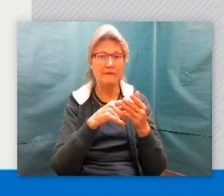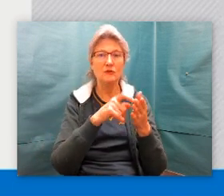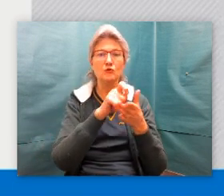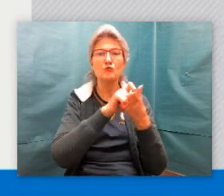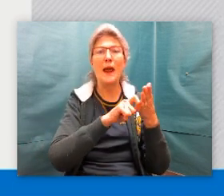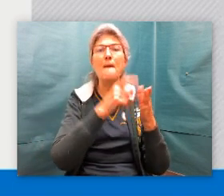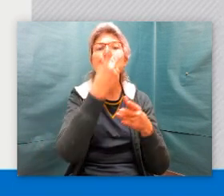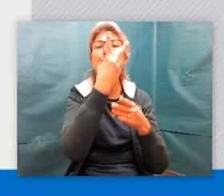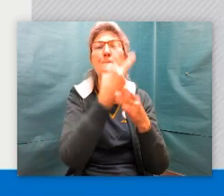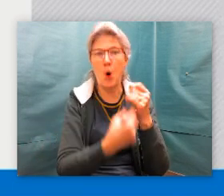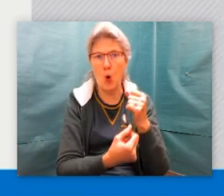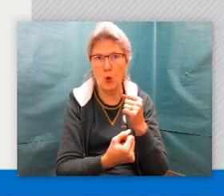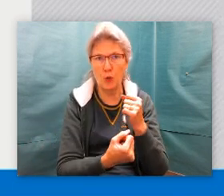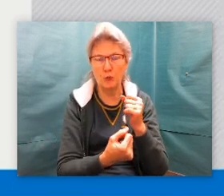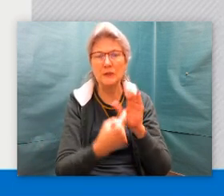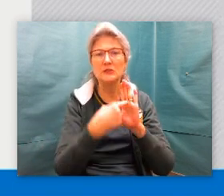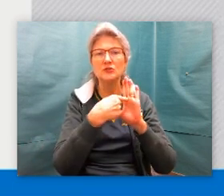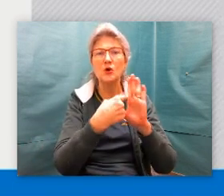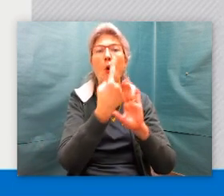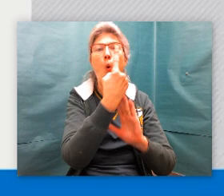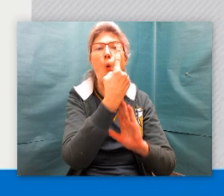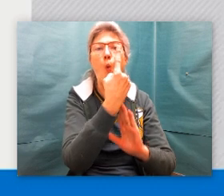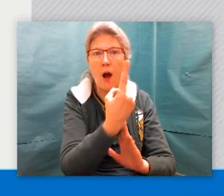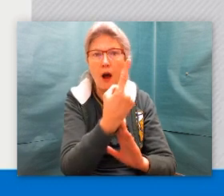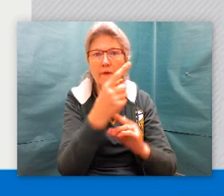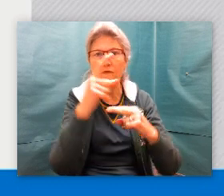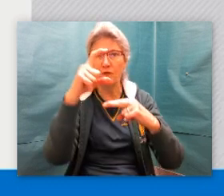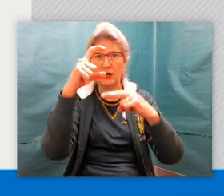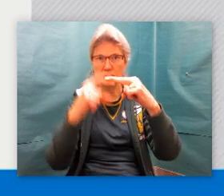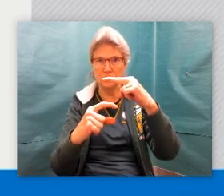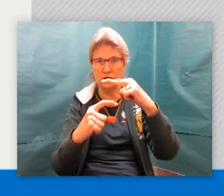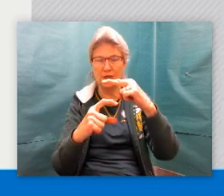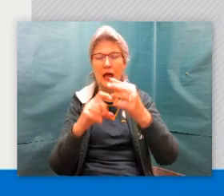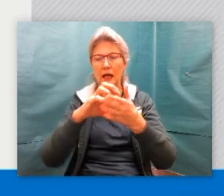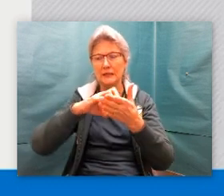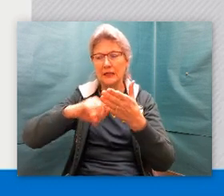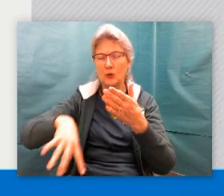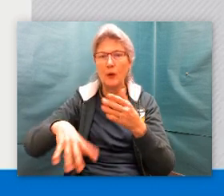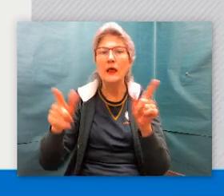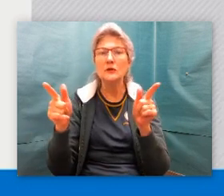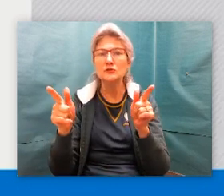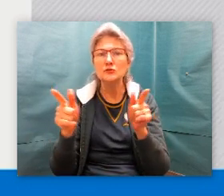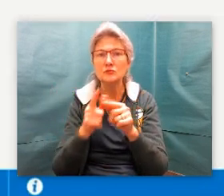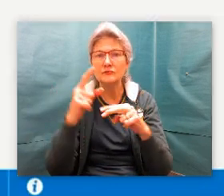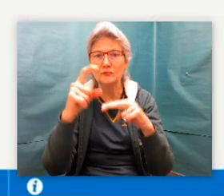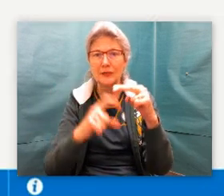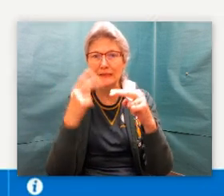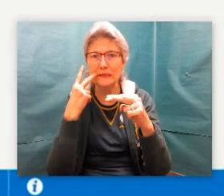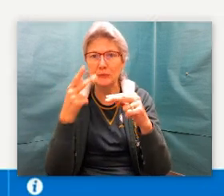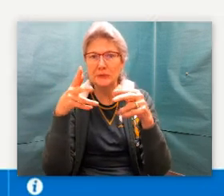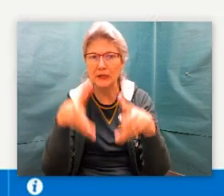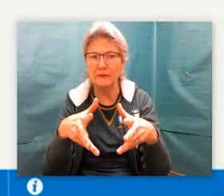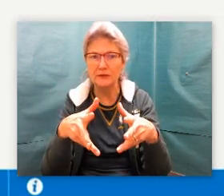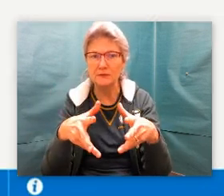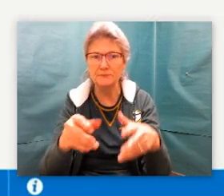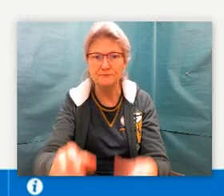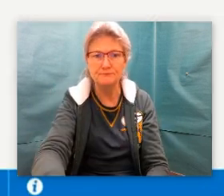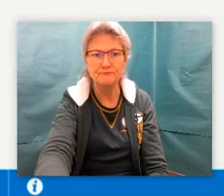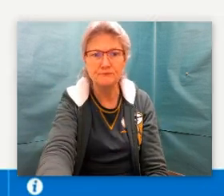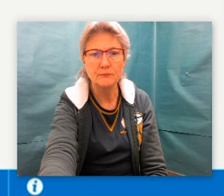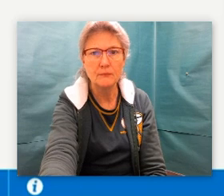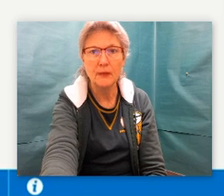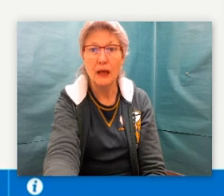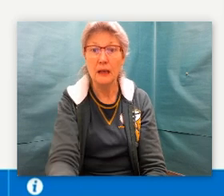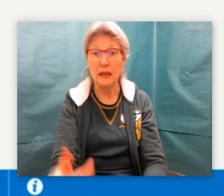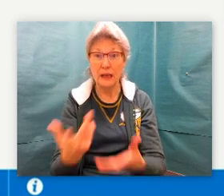fractions. We just need to build 1, take away the smaller fraction, and see what we have left. All right, now we're